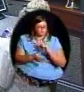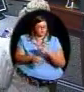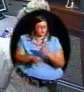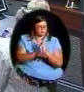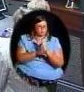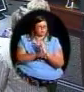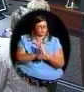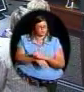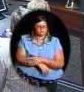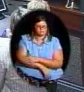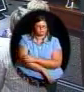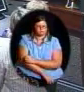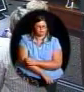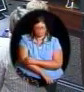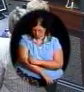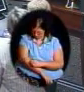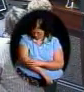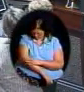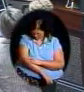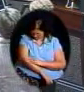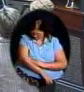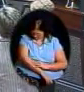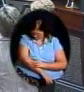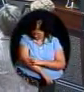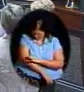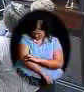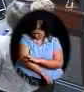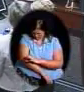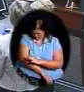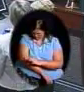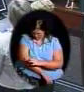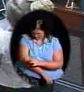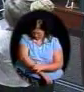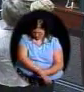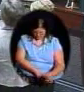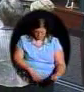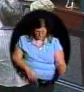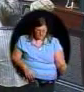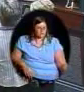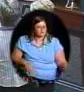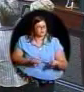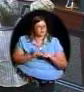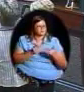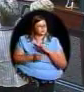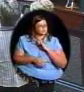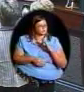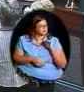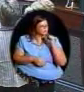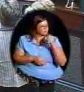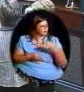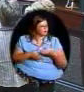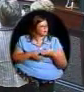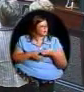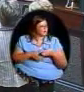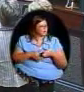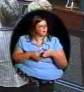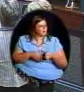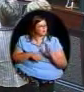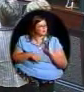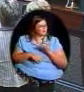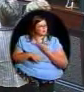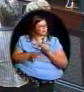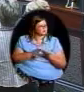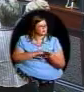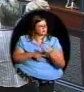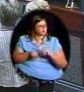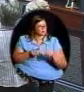of this. Sure. And just one point before you say that, Dr. All, while the district site council might not allow us to go through this, I think it would be